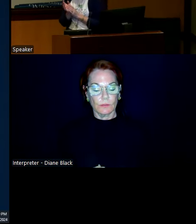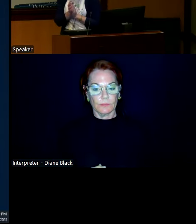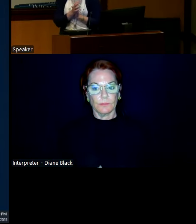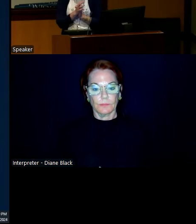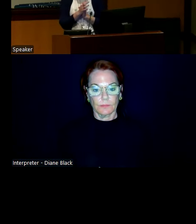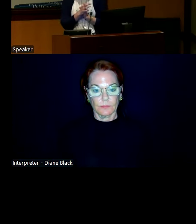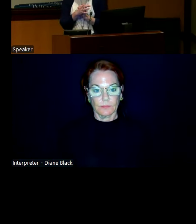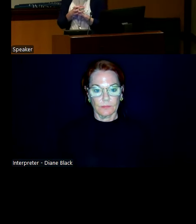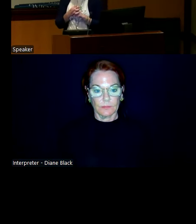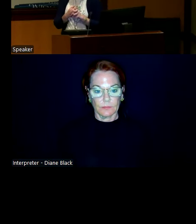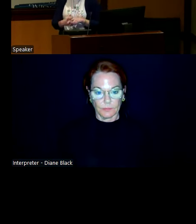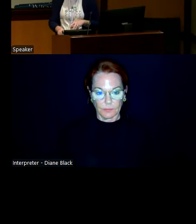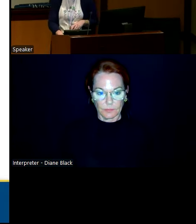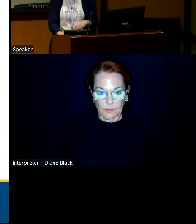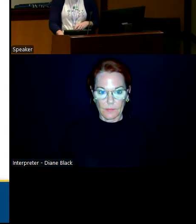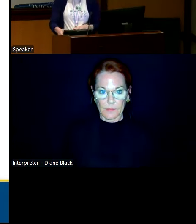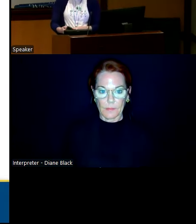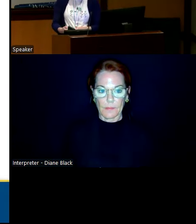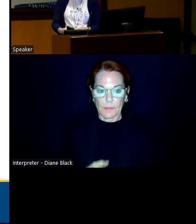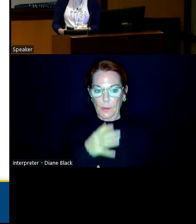Well, thank you, Megan.